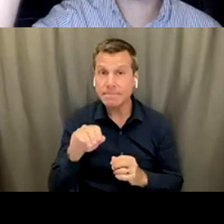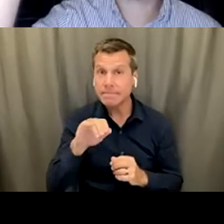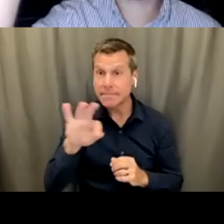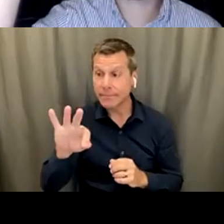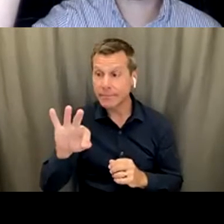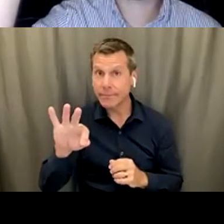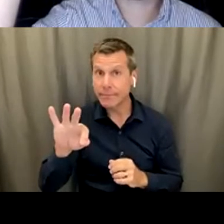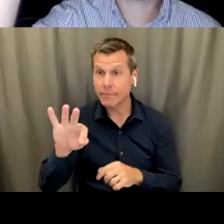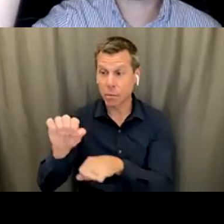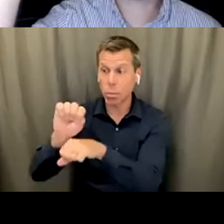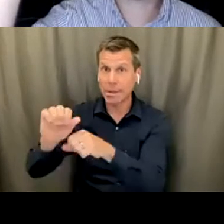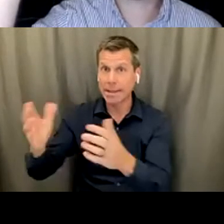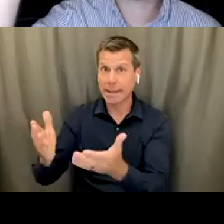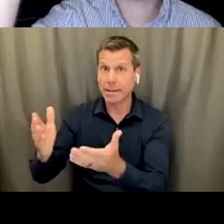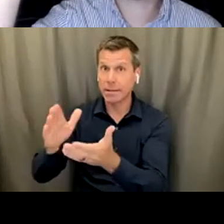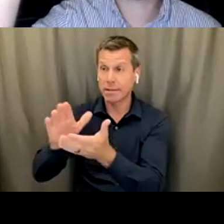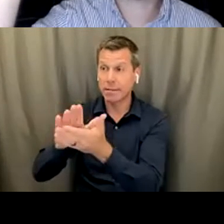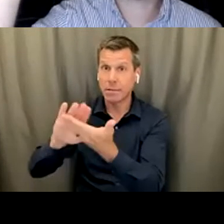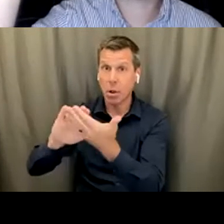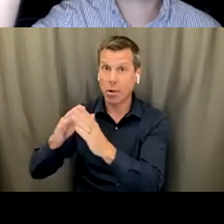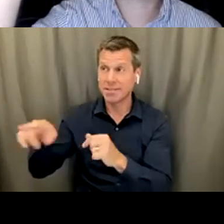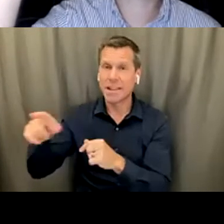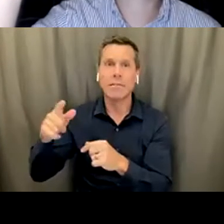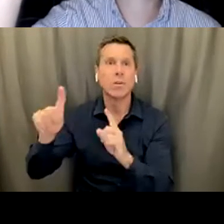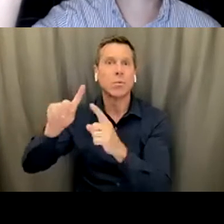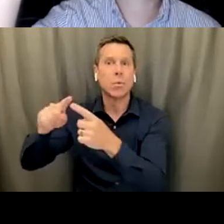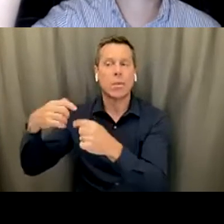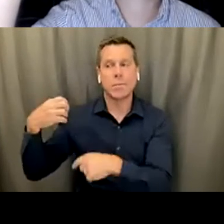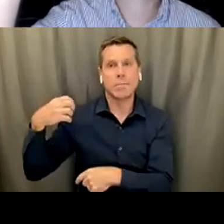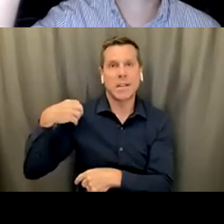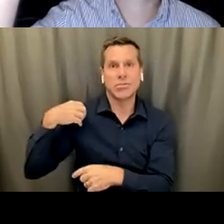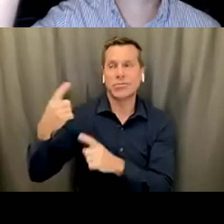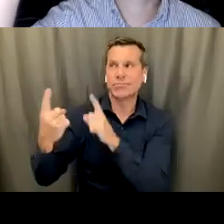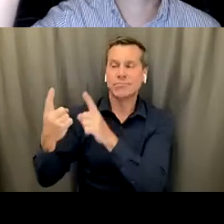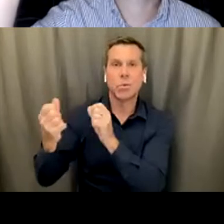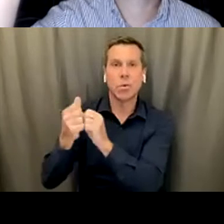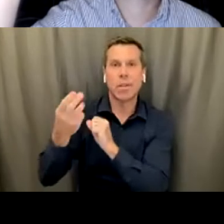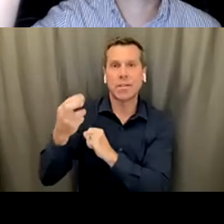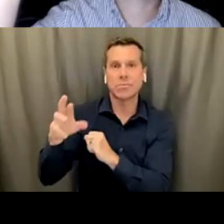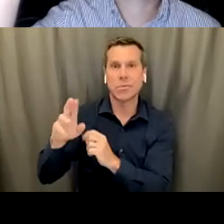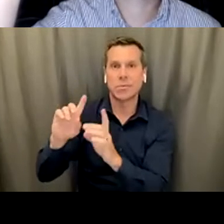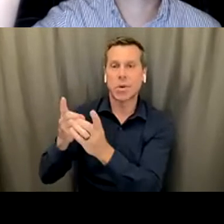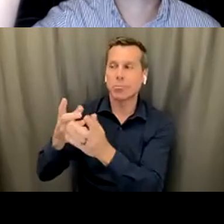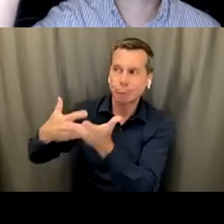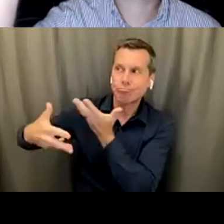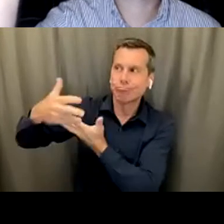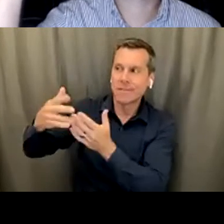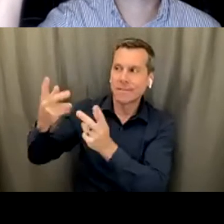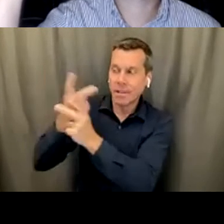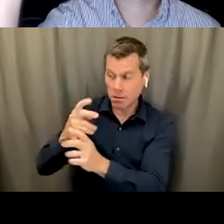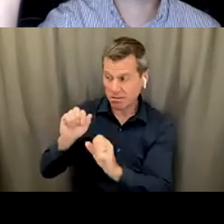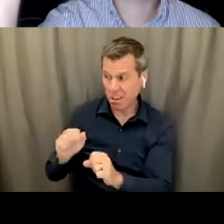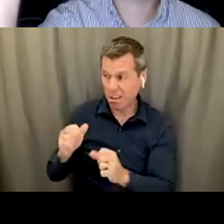an employee, the employee needs to work with their manager and go through the interactive process with HR to see if an accommodation